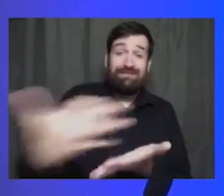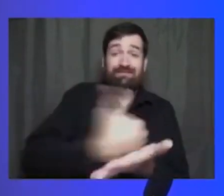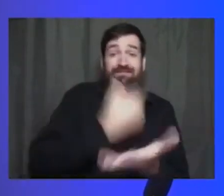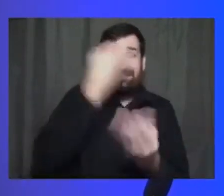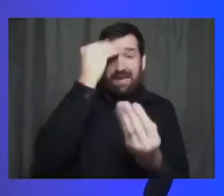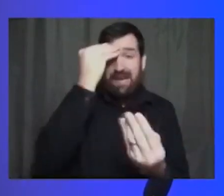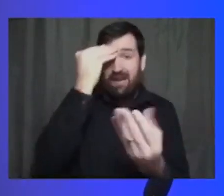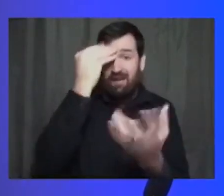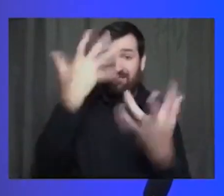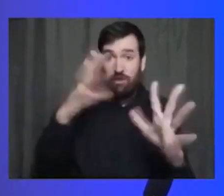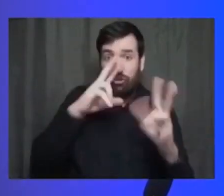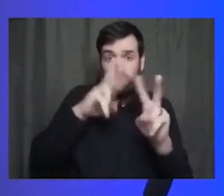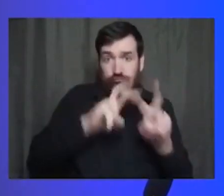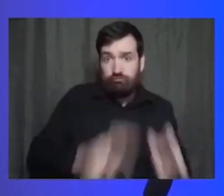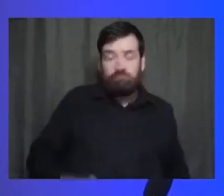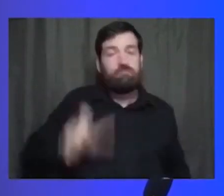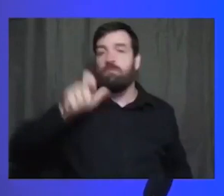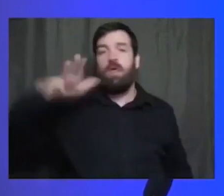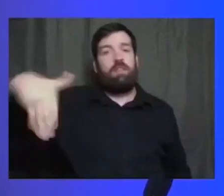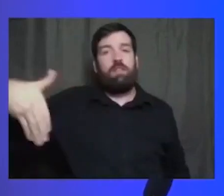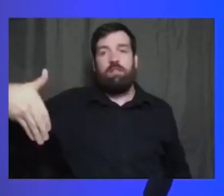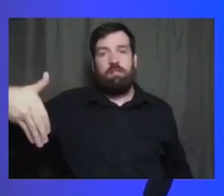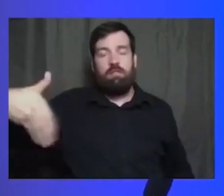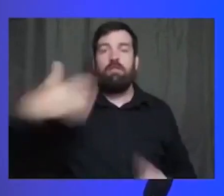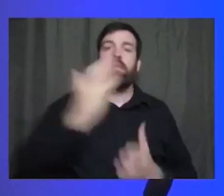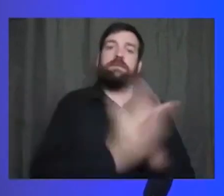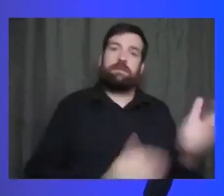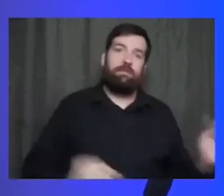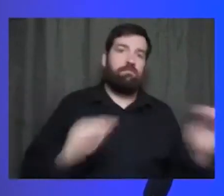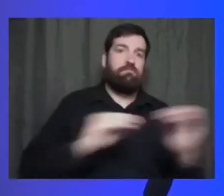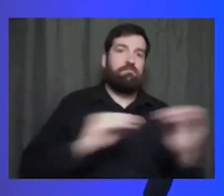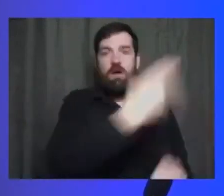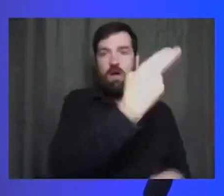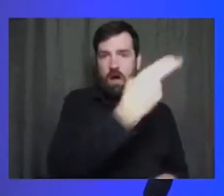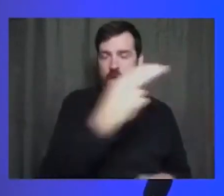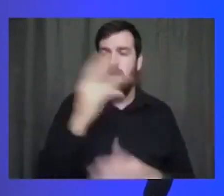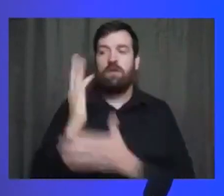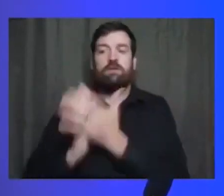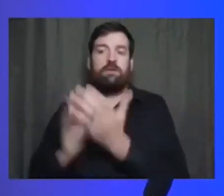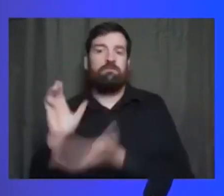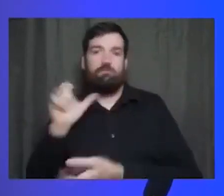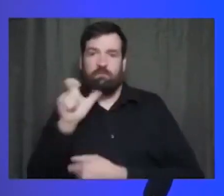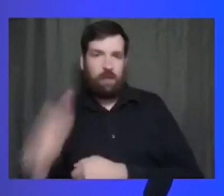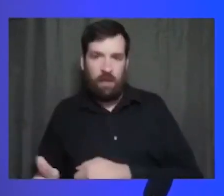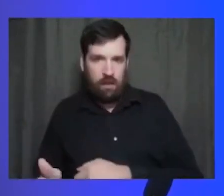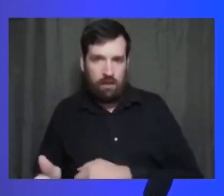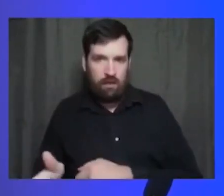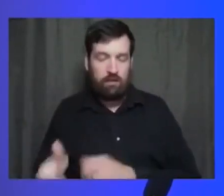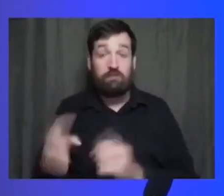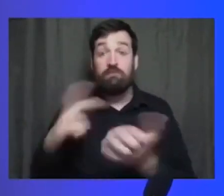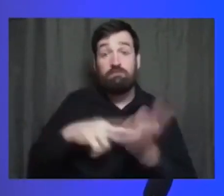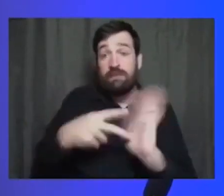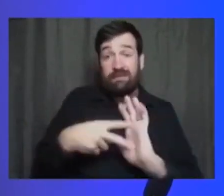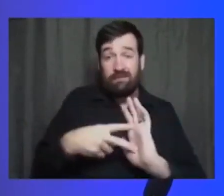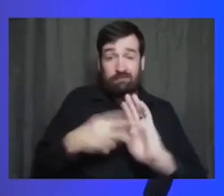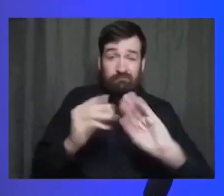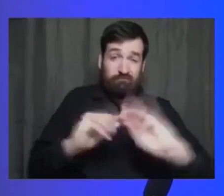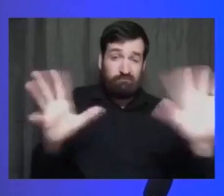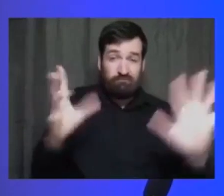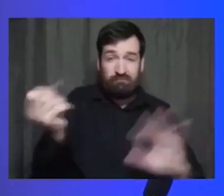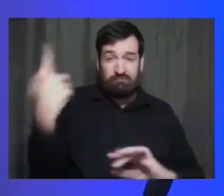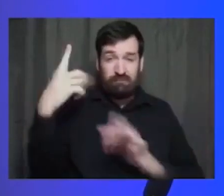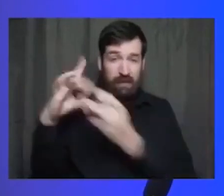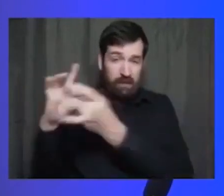bit of a higher observed to expected ratio, and some did not. So we don't clearly have a link identified at this